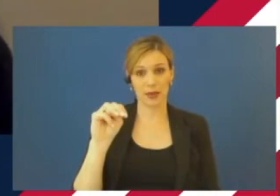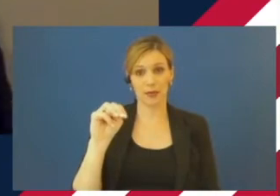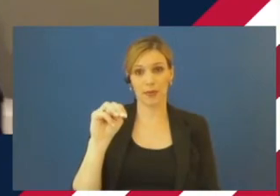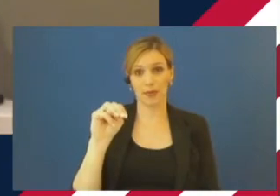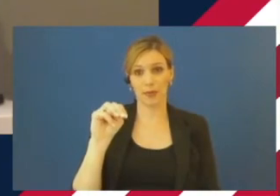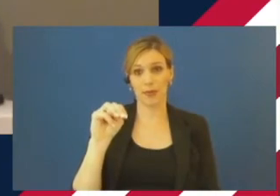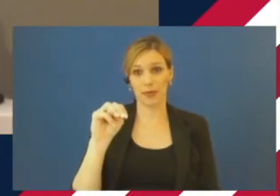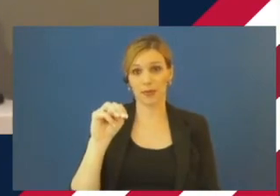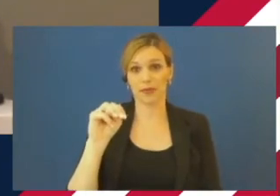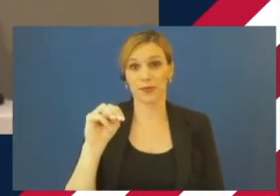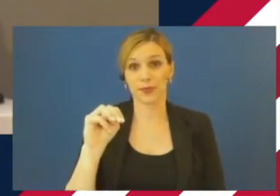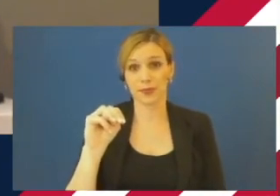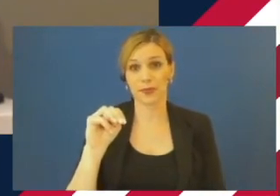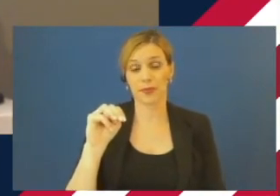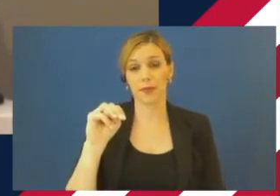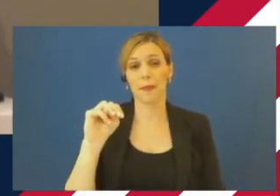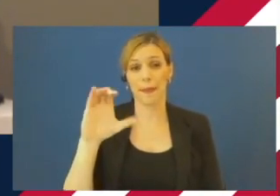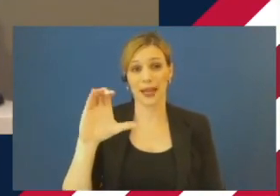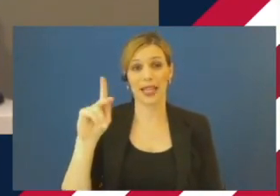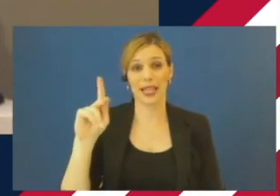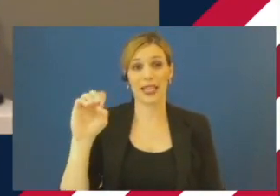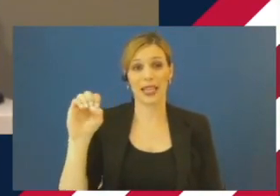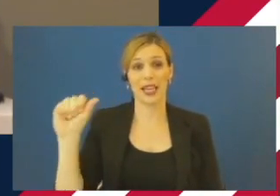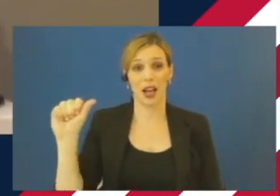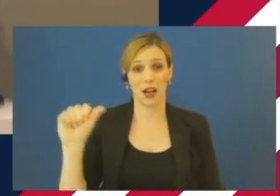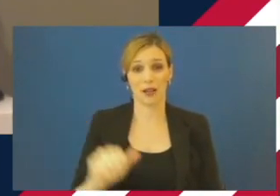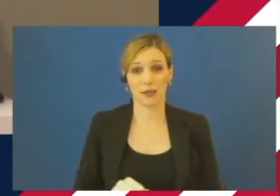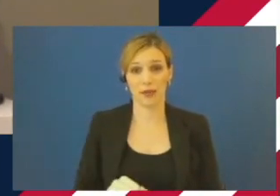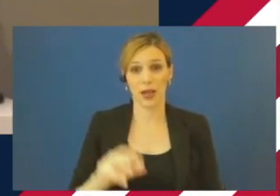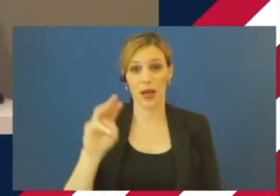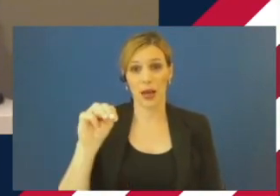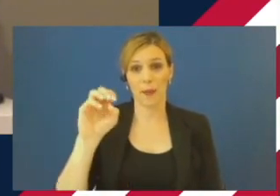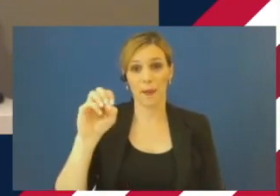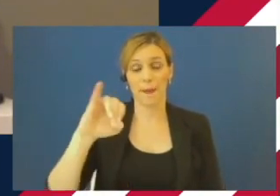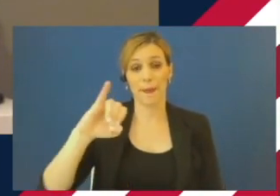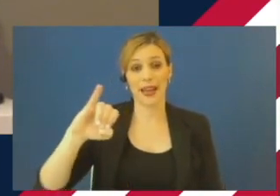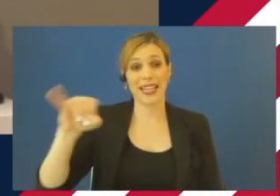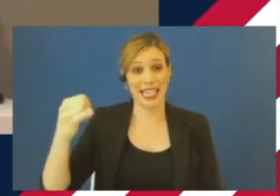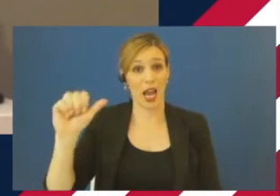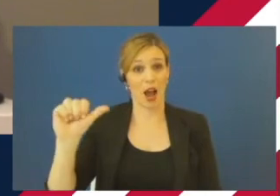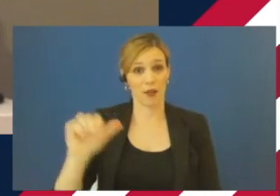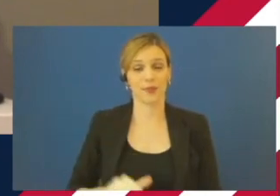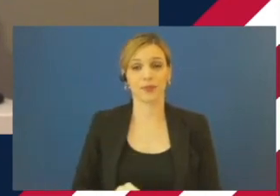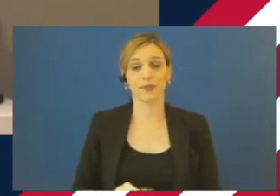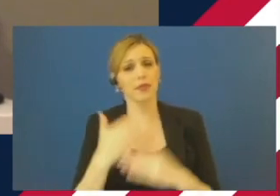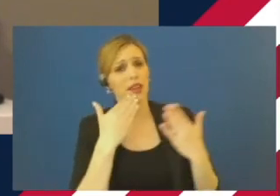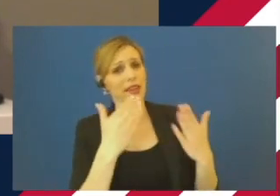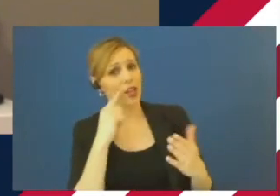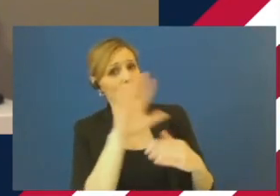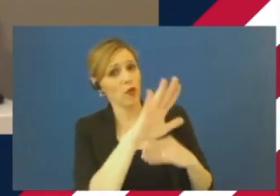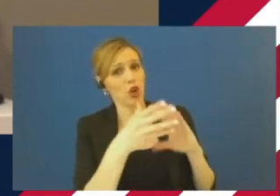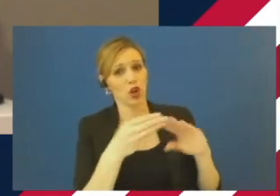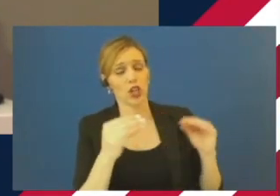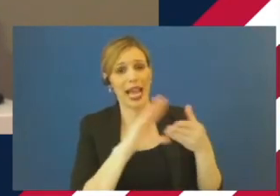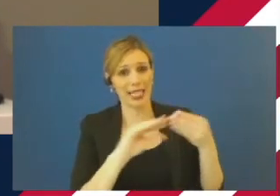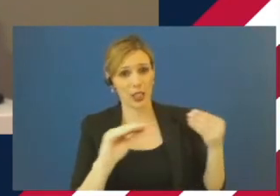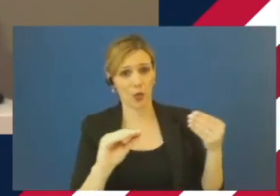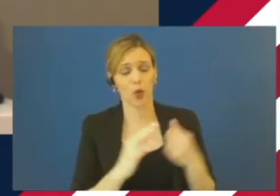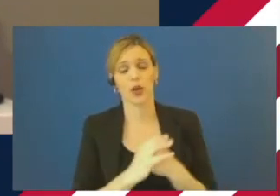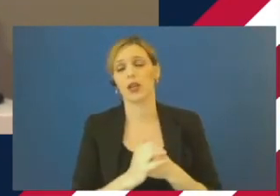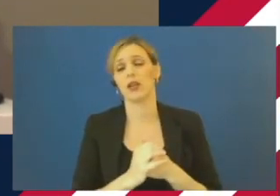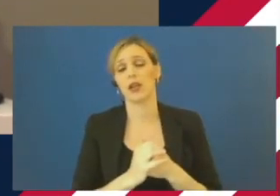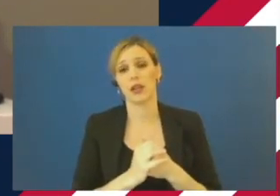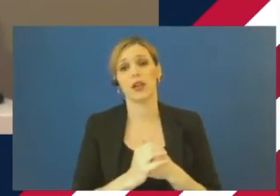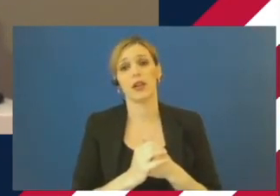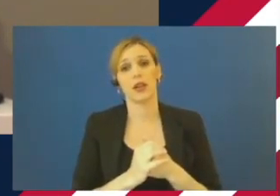Thank you. Thank you again for your testimony and your very clear roadmap of what we need to